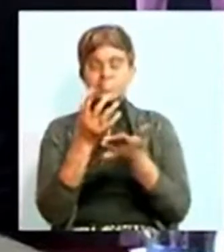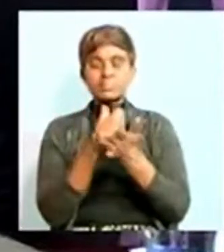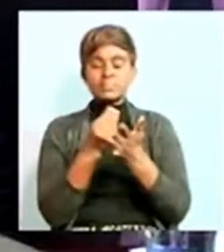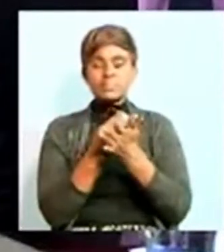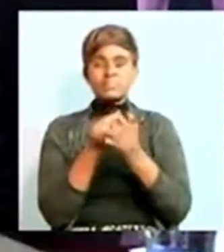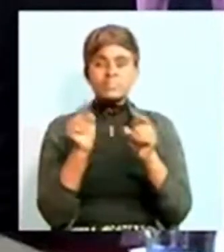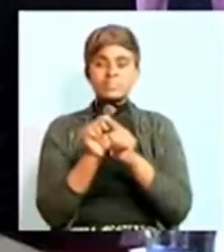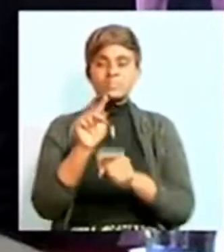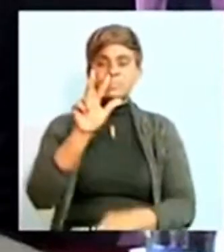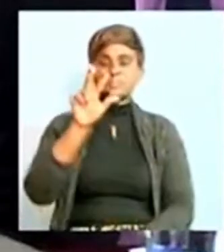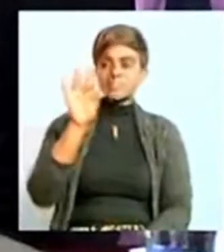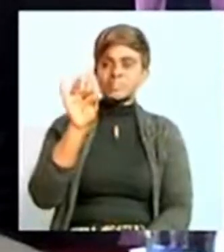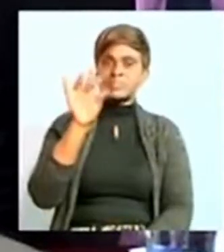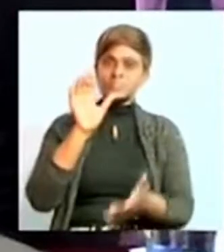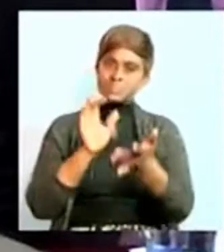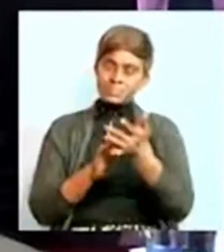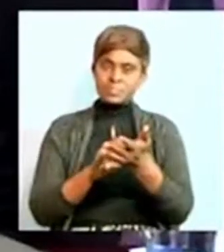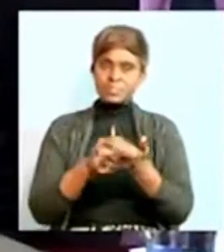to